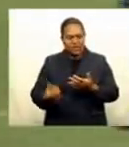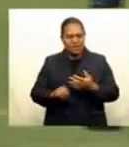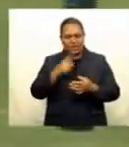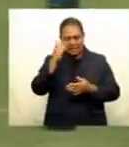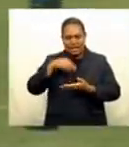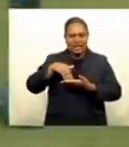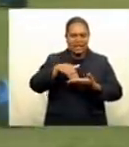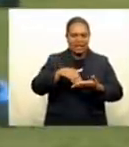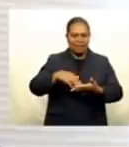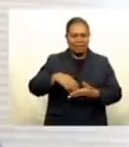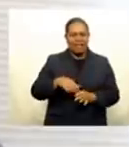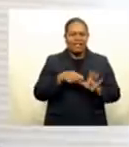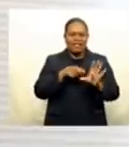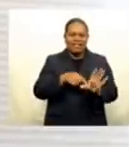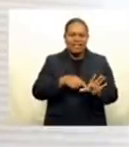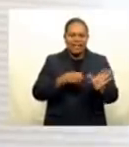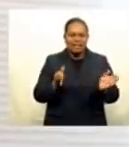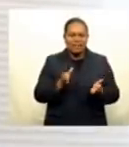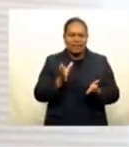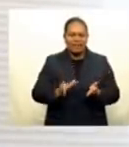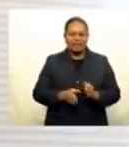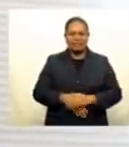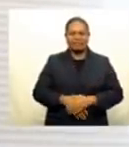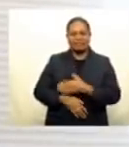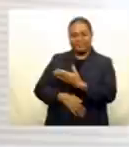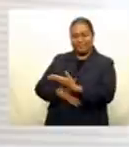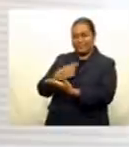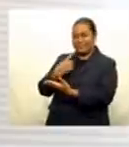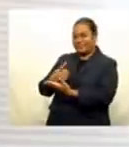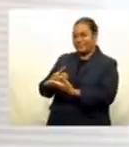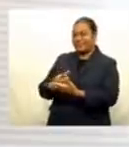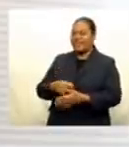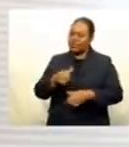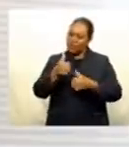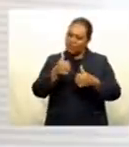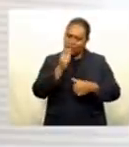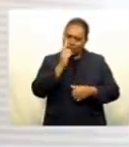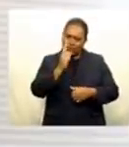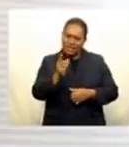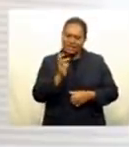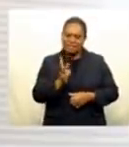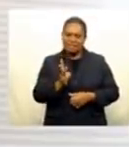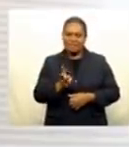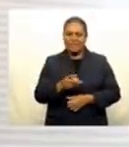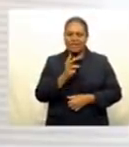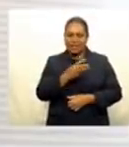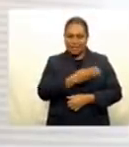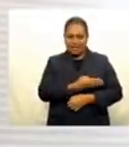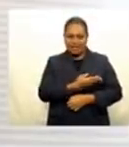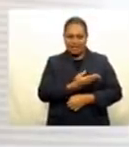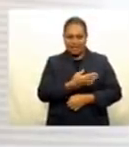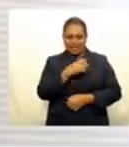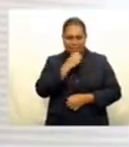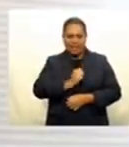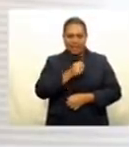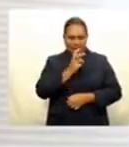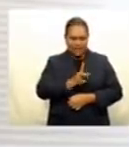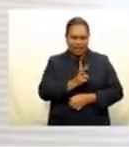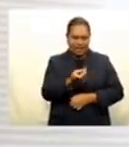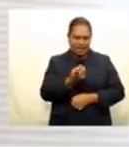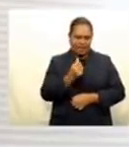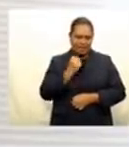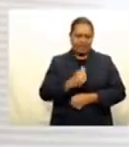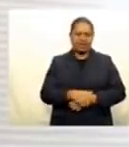younger players. It's great to see him, back to his leading best in training sessions. Not